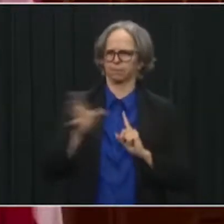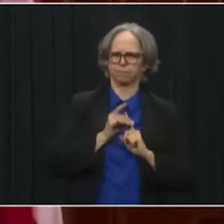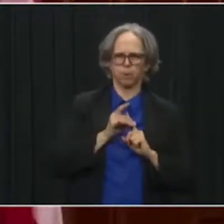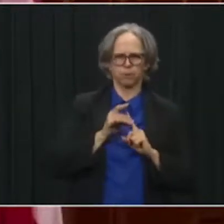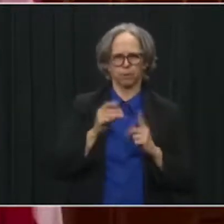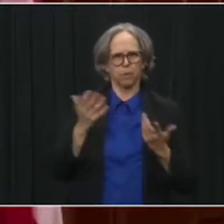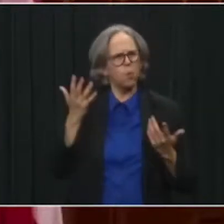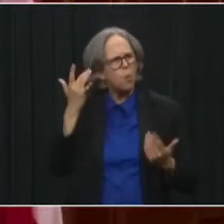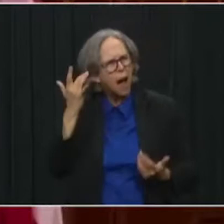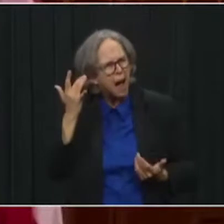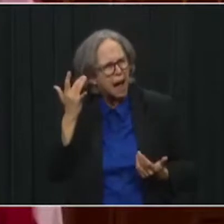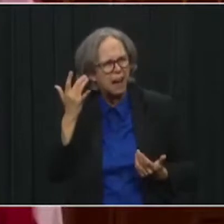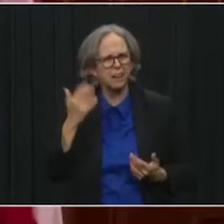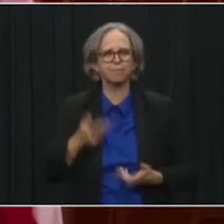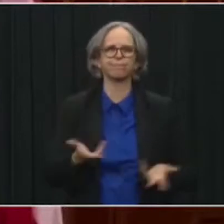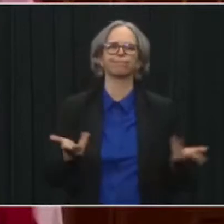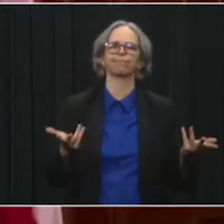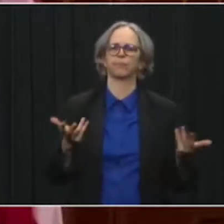is driving that.